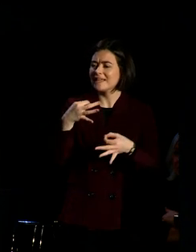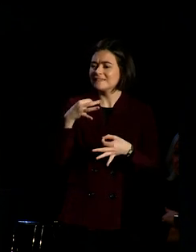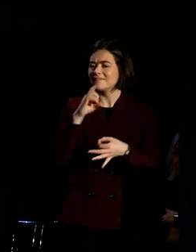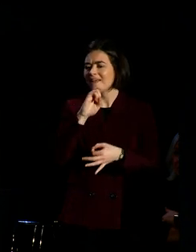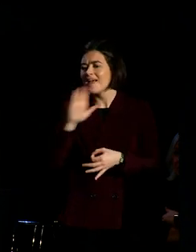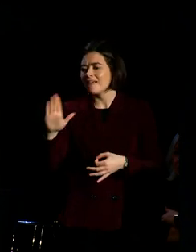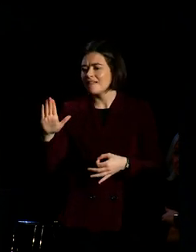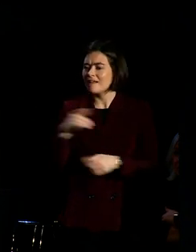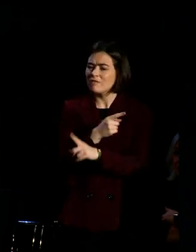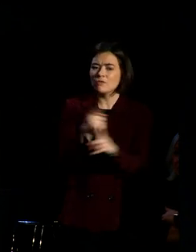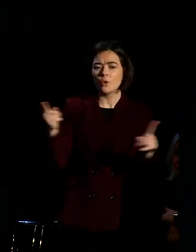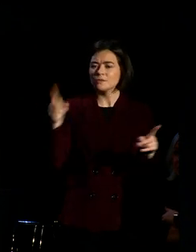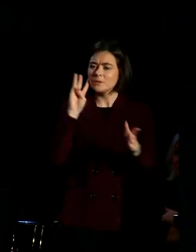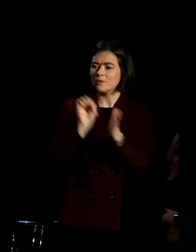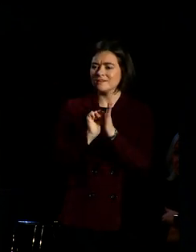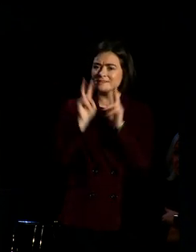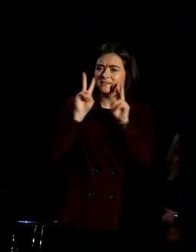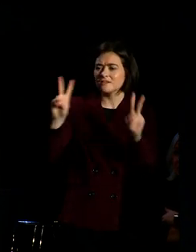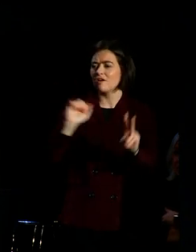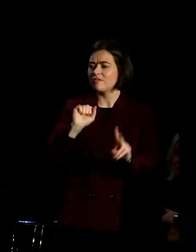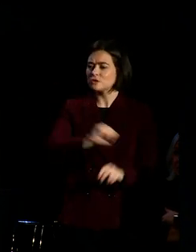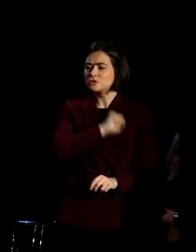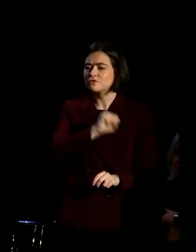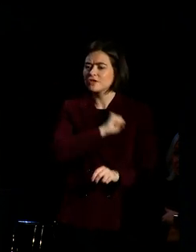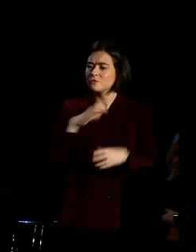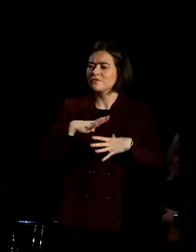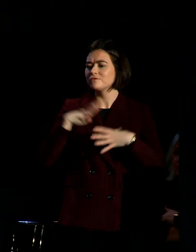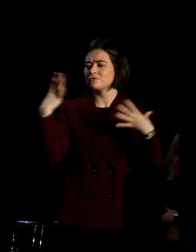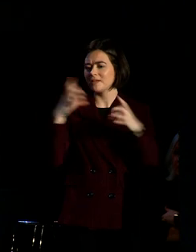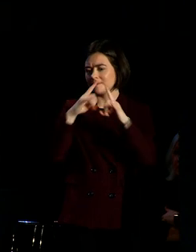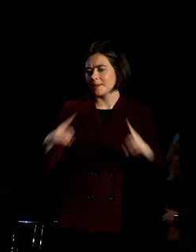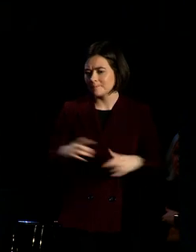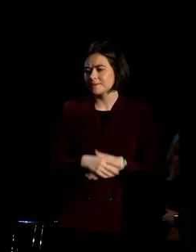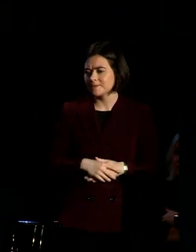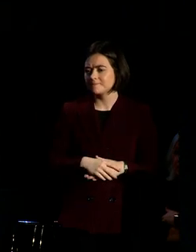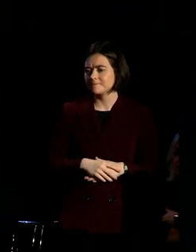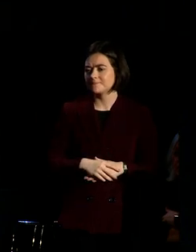those who witnessed their suffering when liberating the camps.